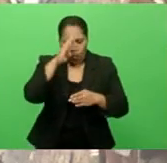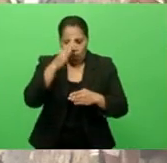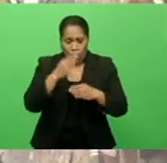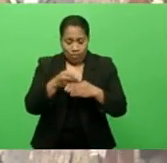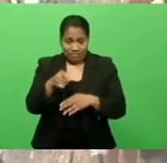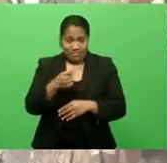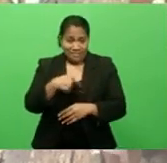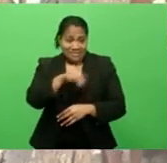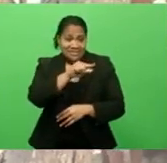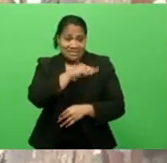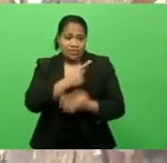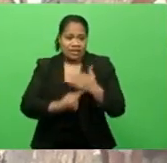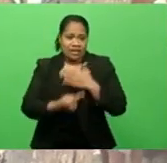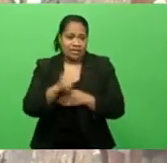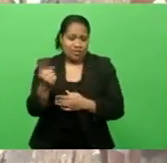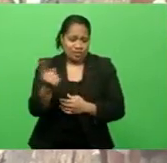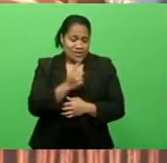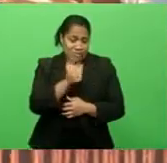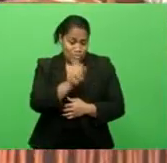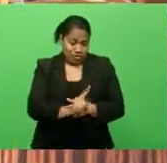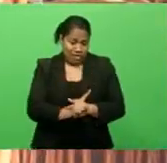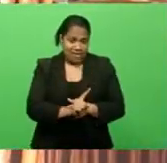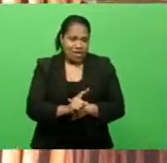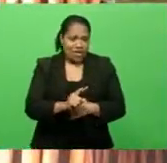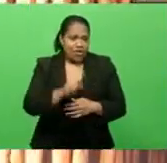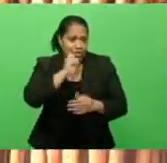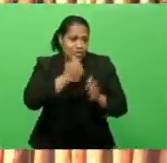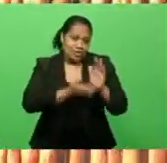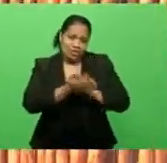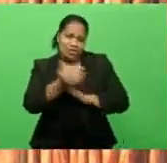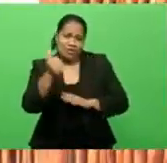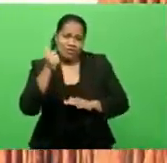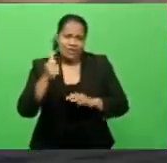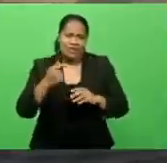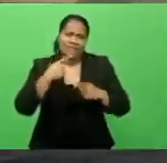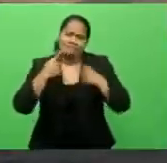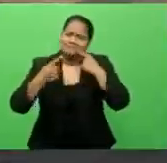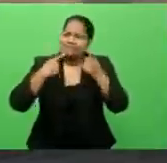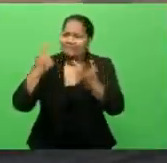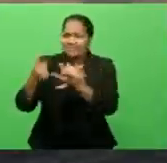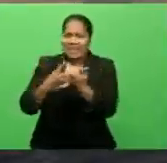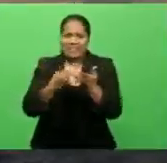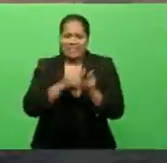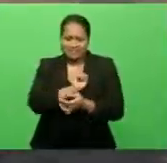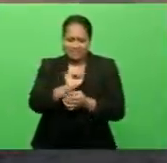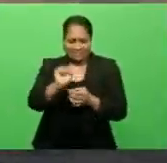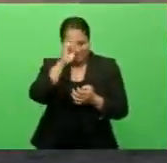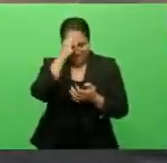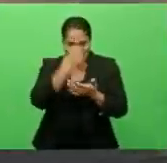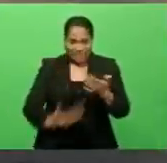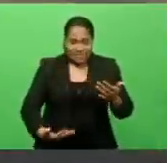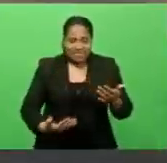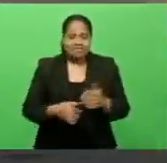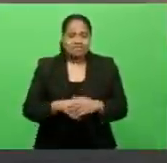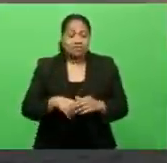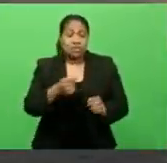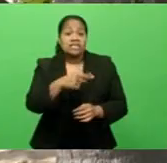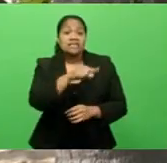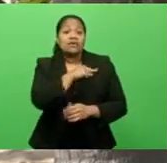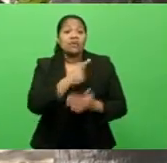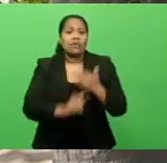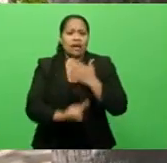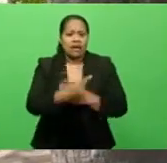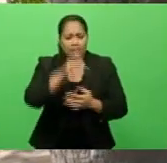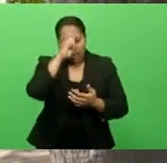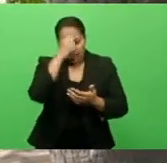have checked in today would be able to go back and tell others of their experiences. For these guests, the experience has been